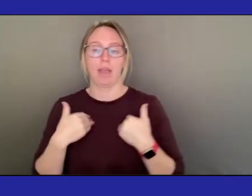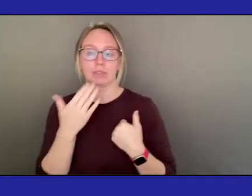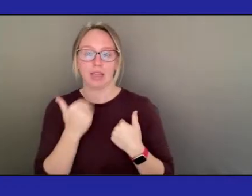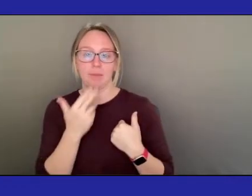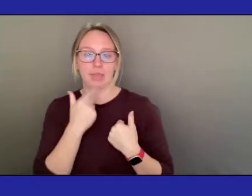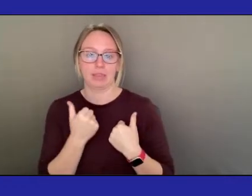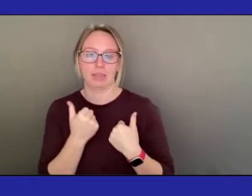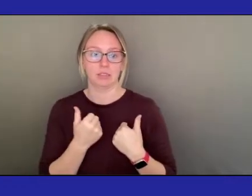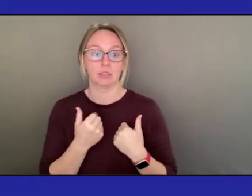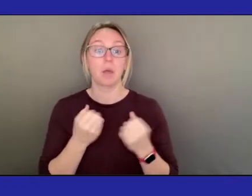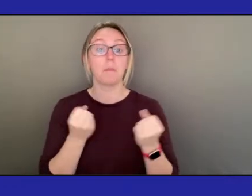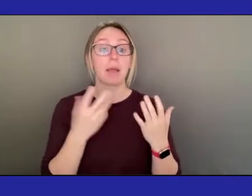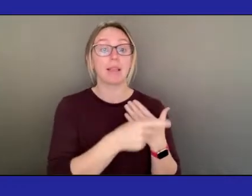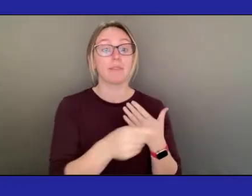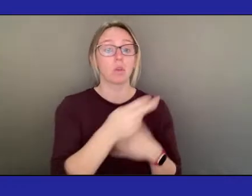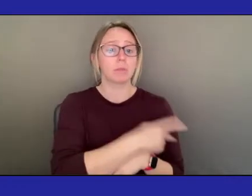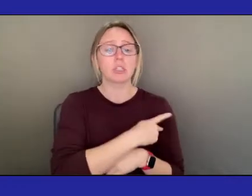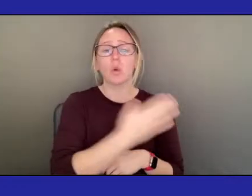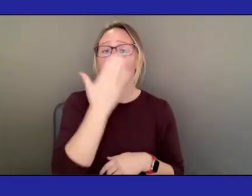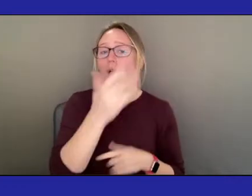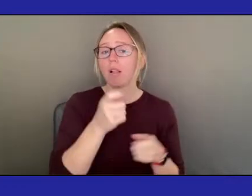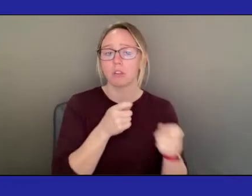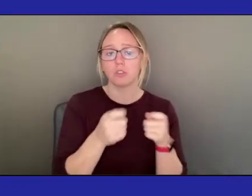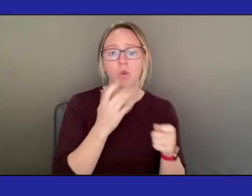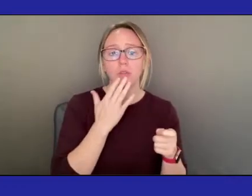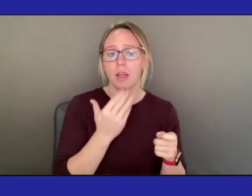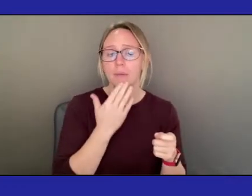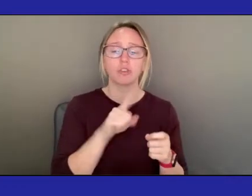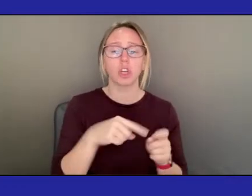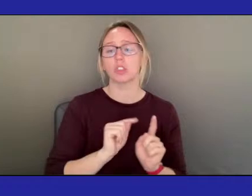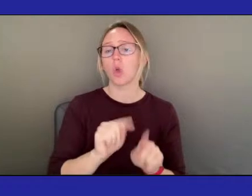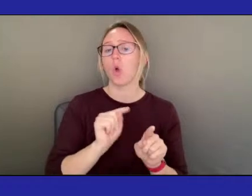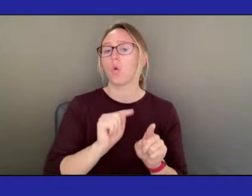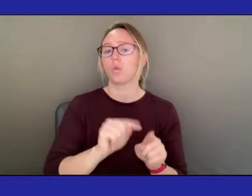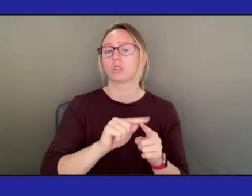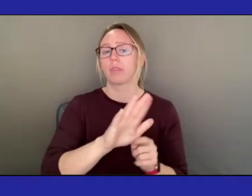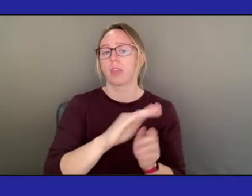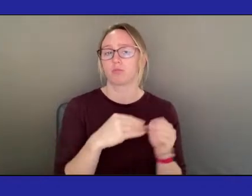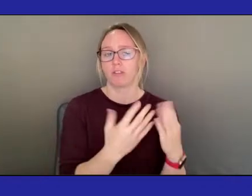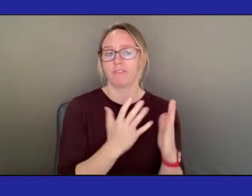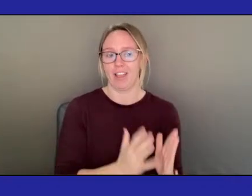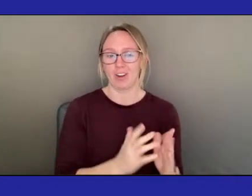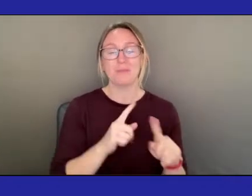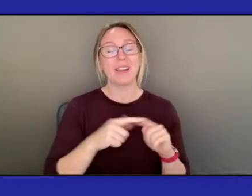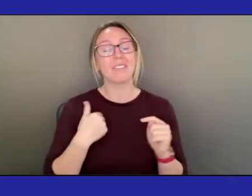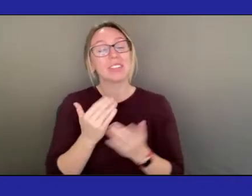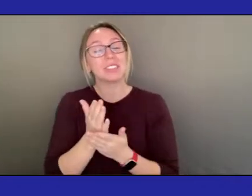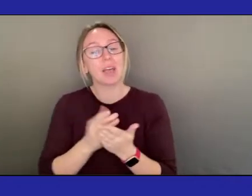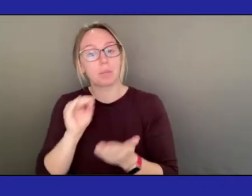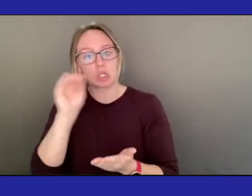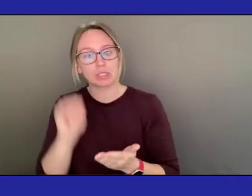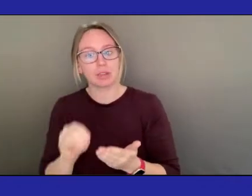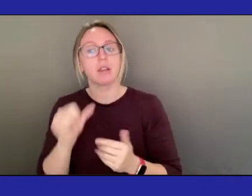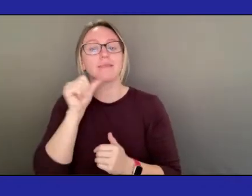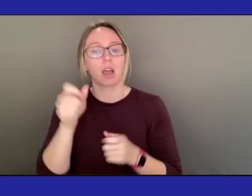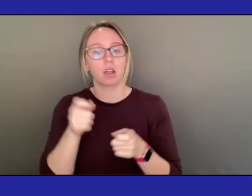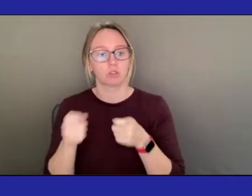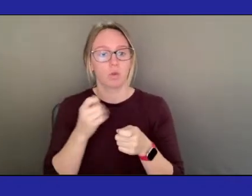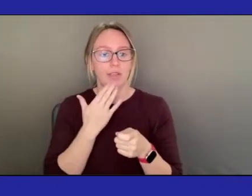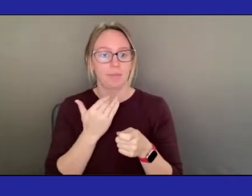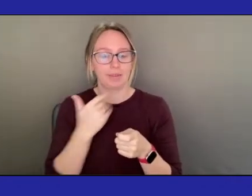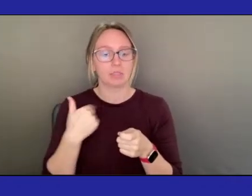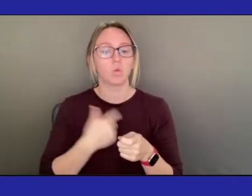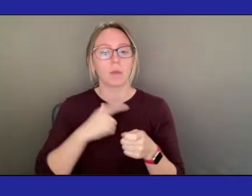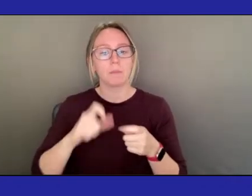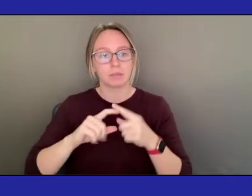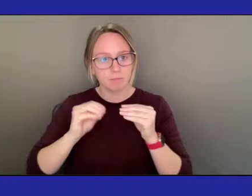have well-controlled diabetes, and they'll just see their provider. But we have that percentage that are uncontrolled, and we have to be more proactive